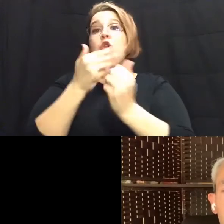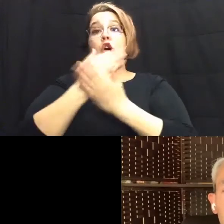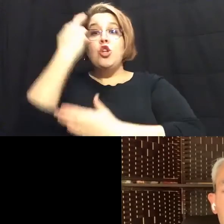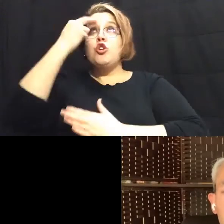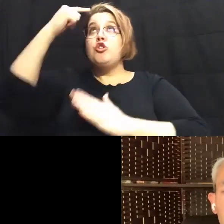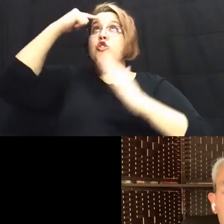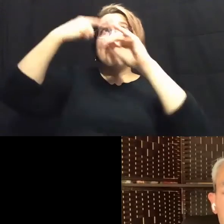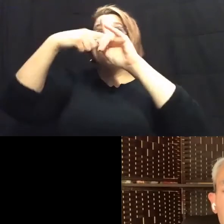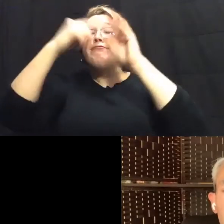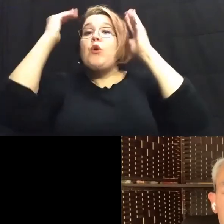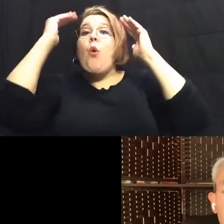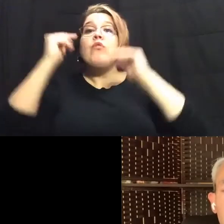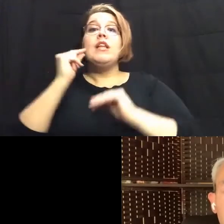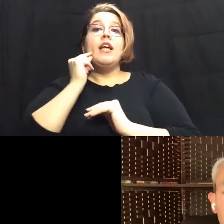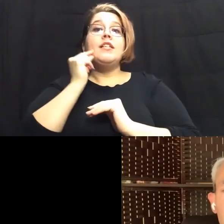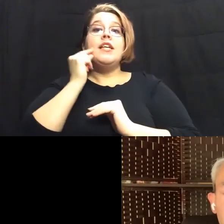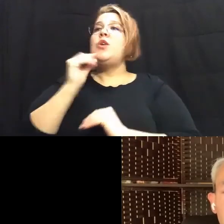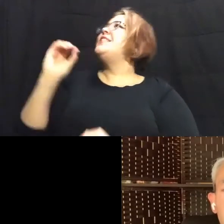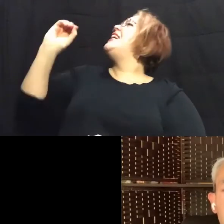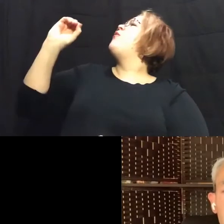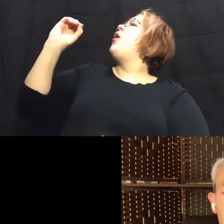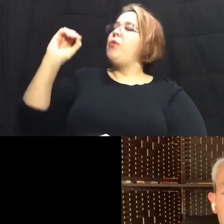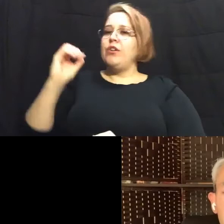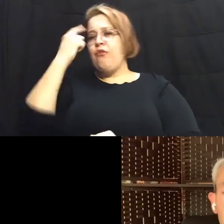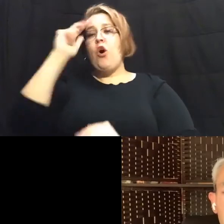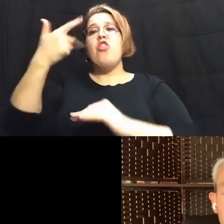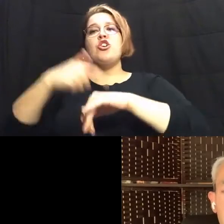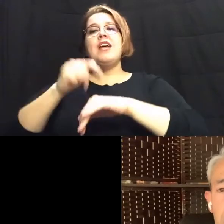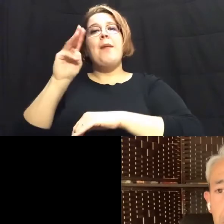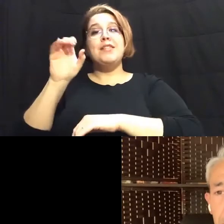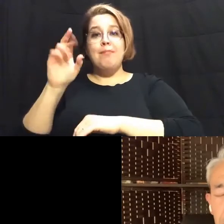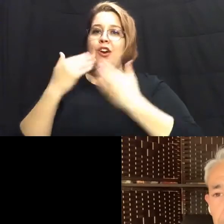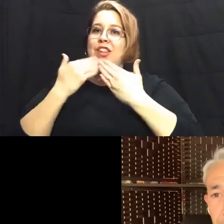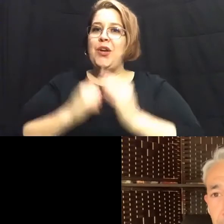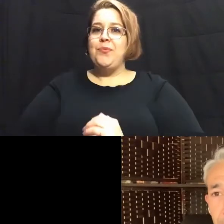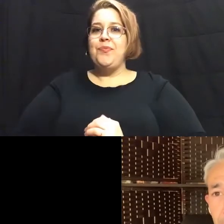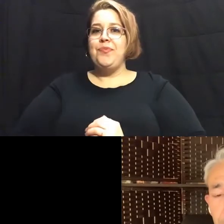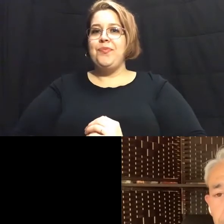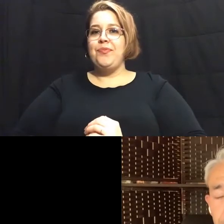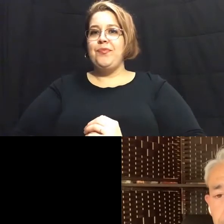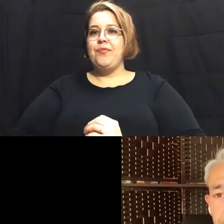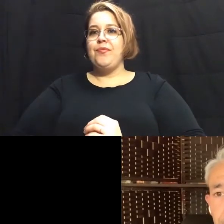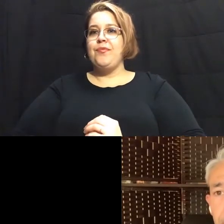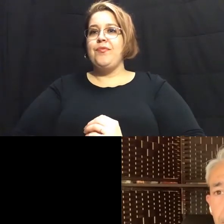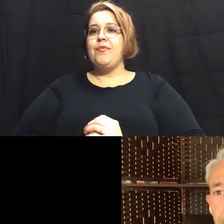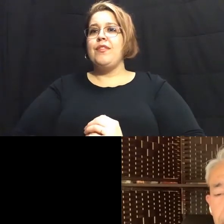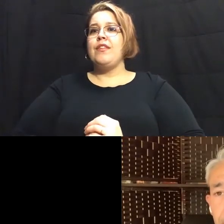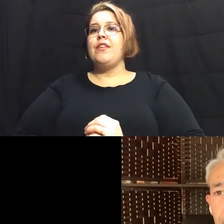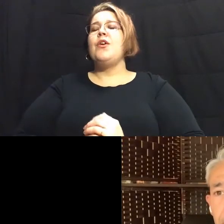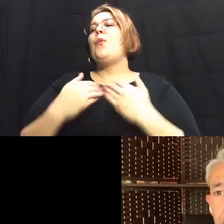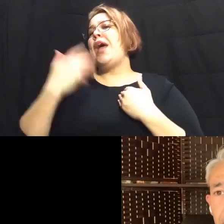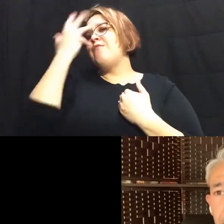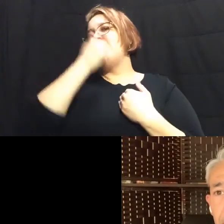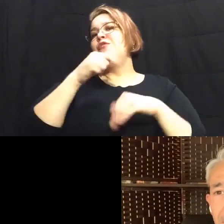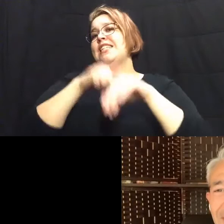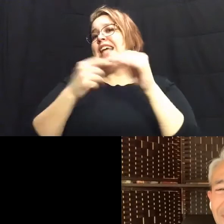in san antonio and i look forward to earning your support for a third term as mayor thank you very much we have a lovely time keeper mayor so